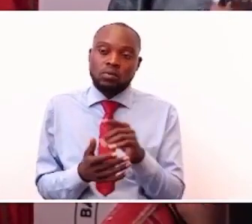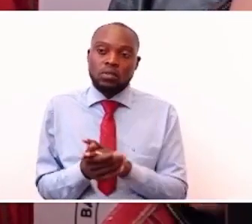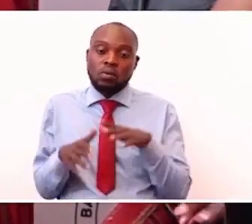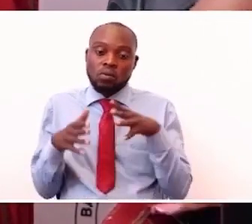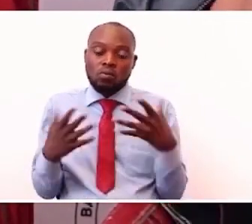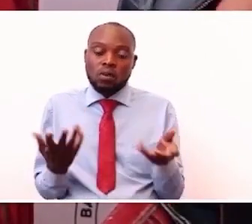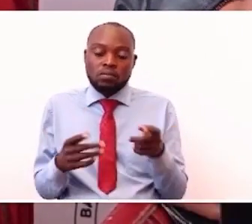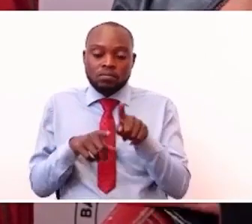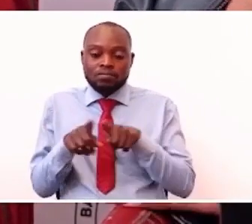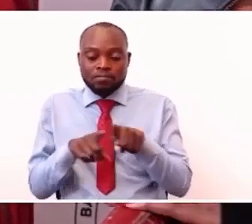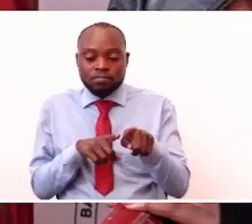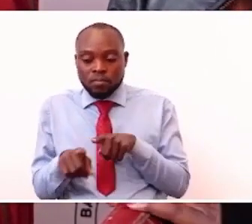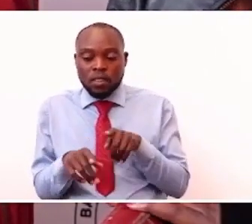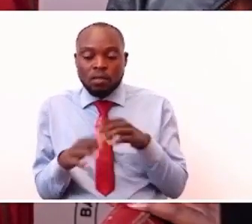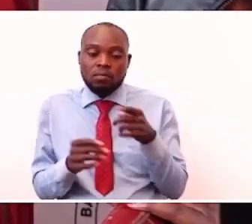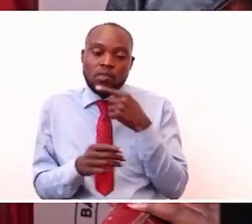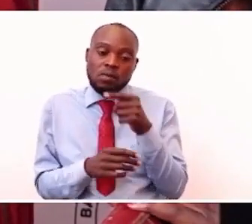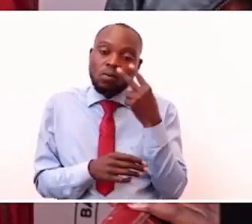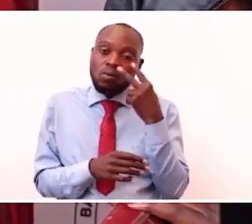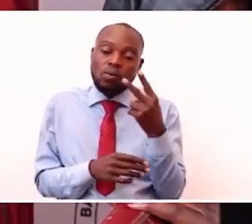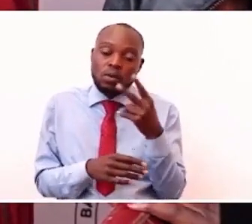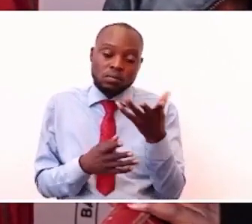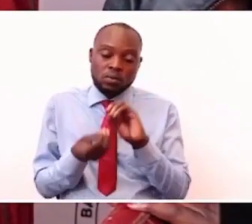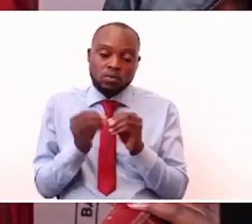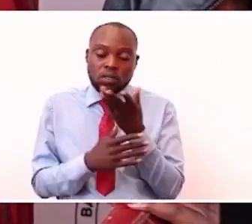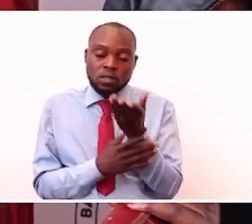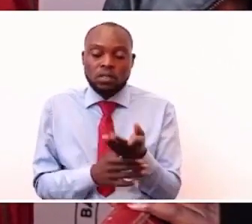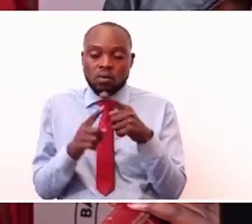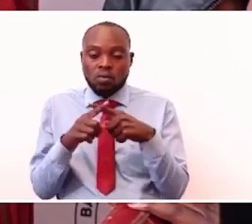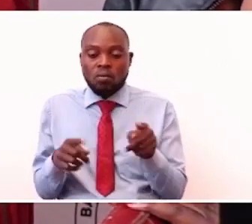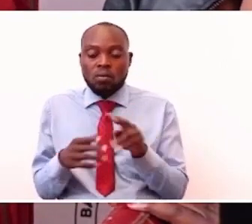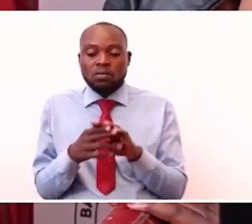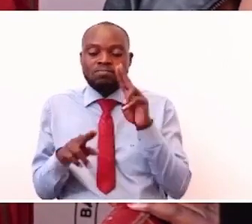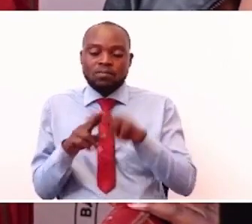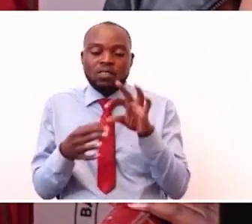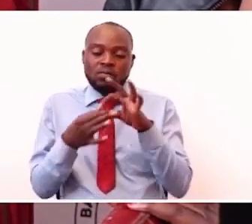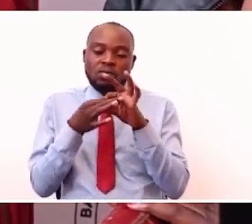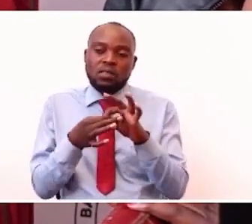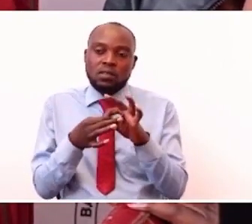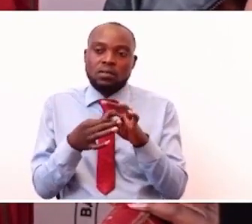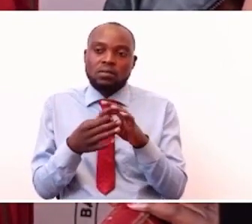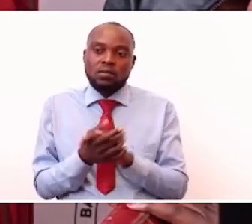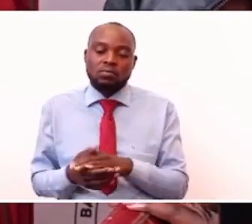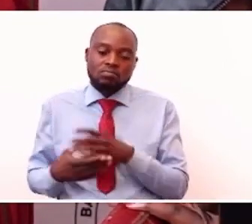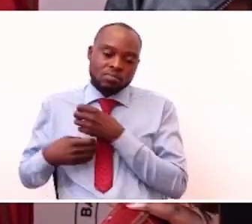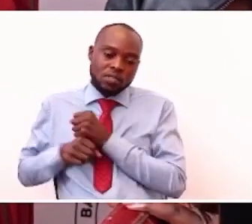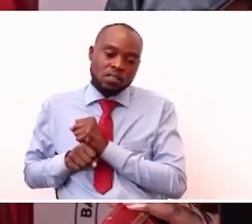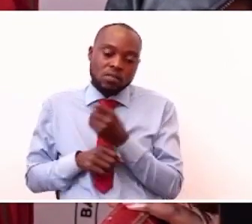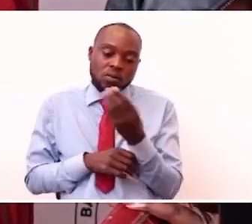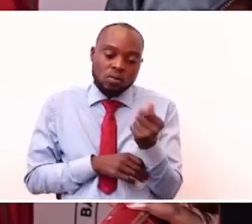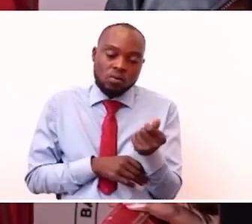call the digital era, and we are seeing that happening, it must always be connected to the real economy. That means